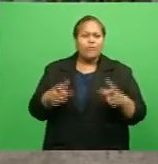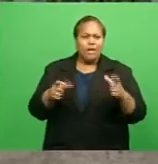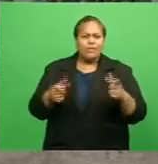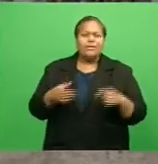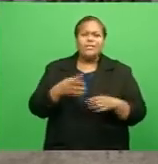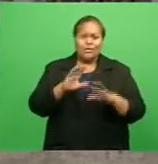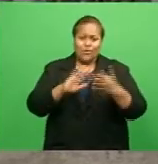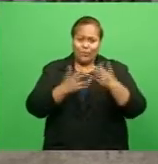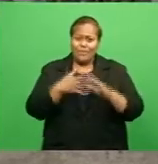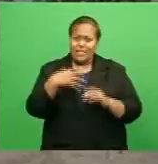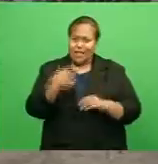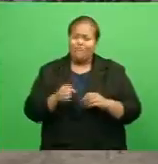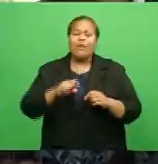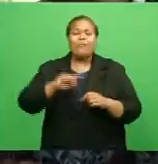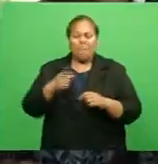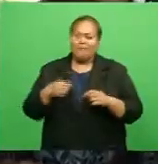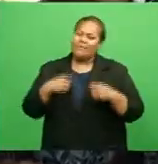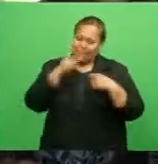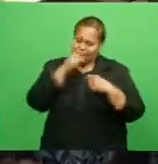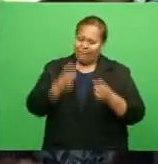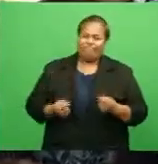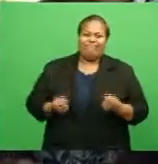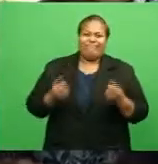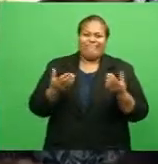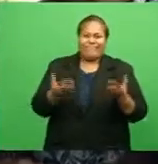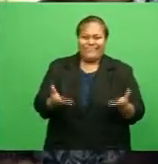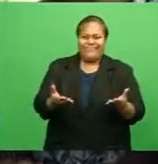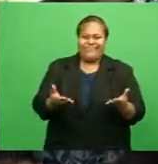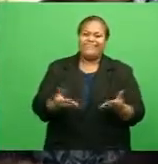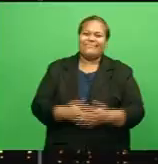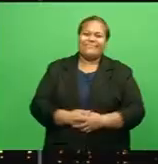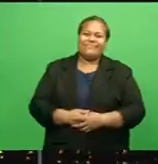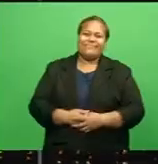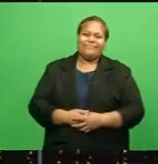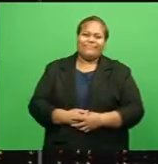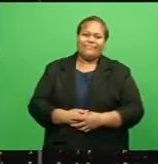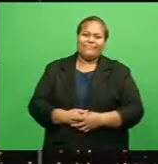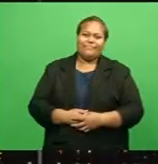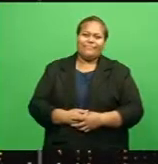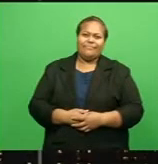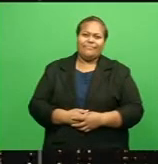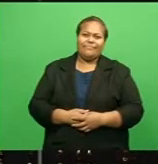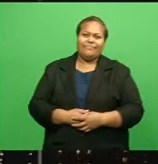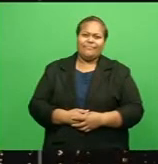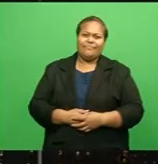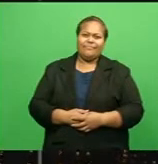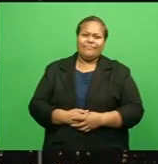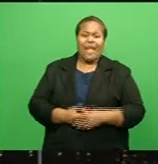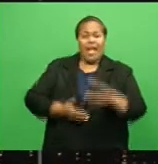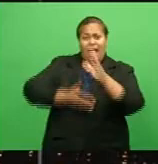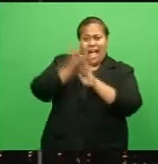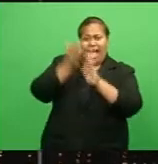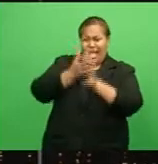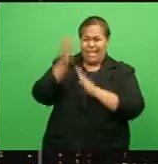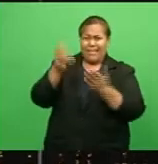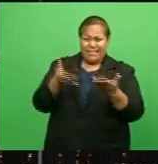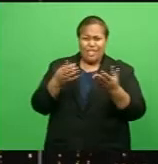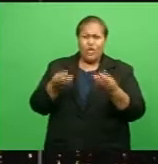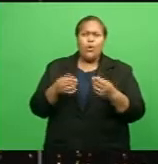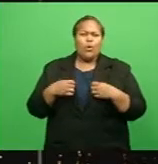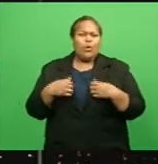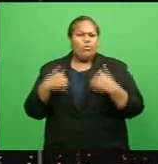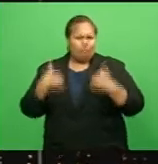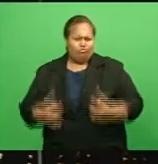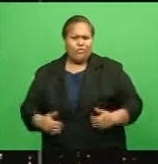deliver to the best of their abilities. Kelly Vadala, FBC News. High-end properties are facing challenging times, with people